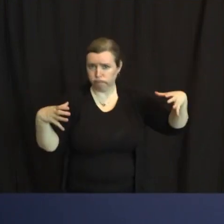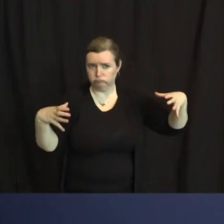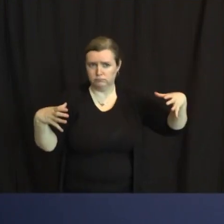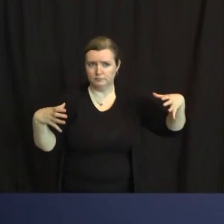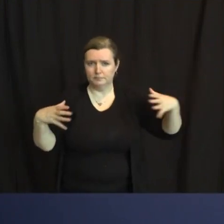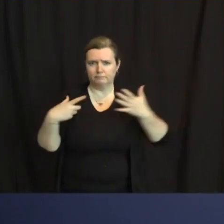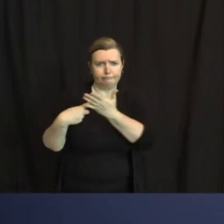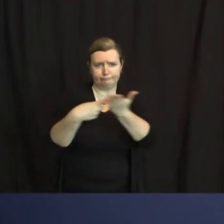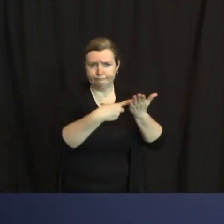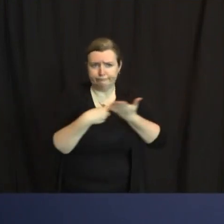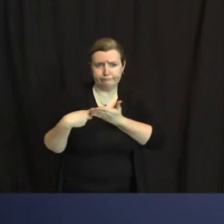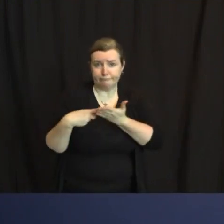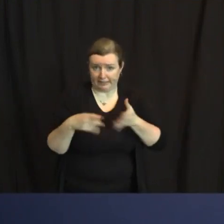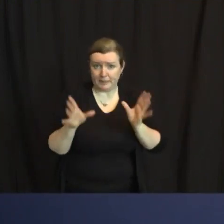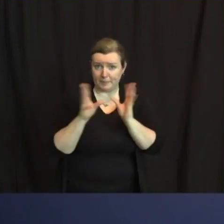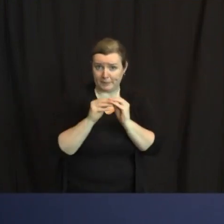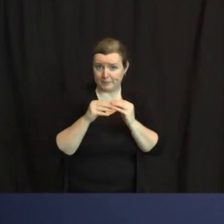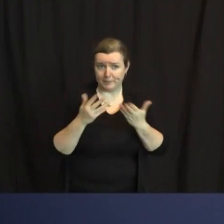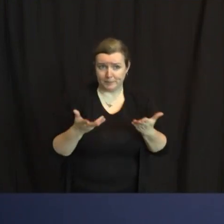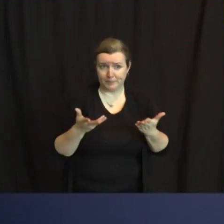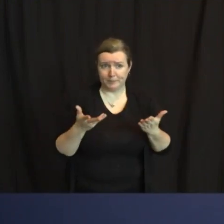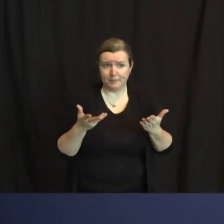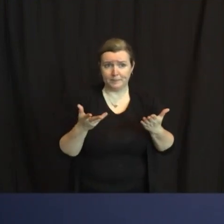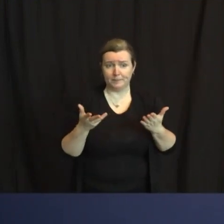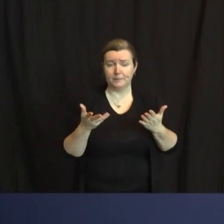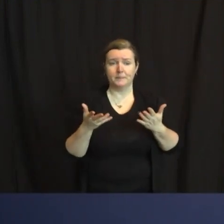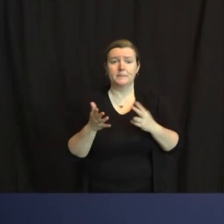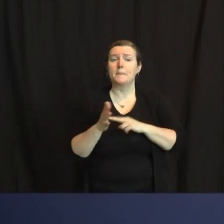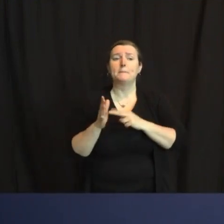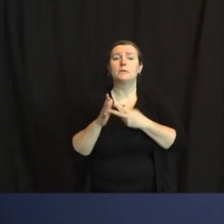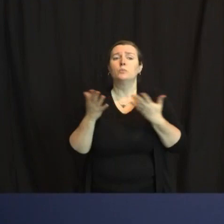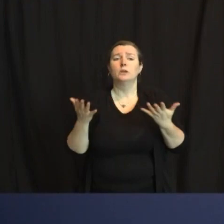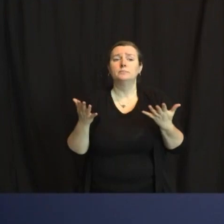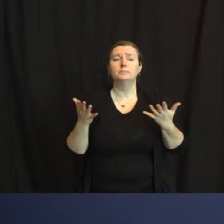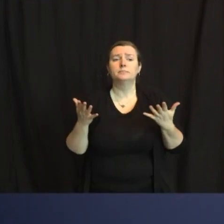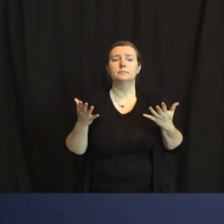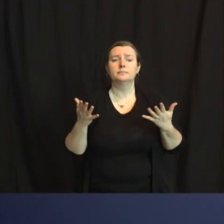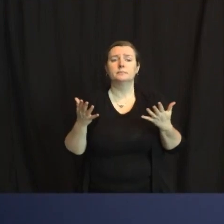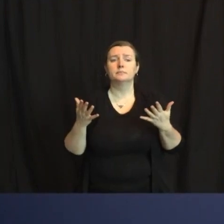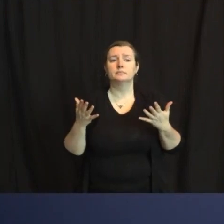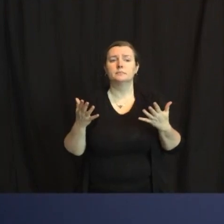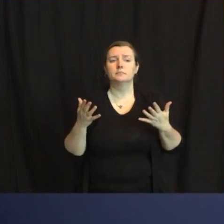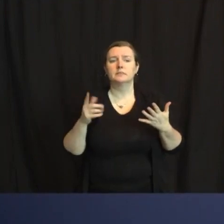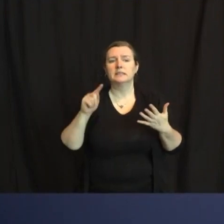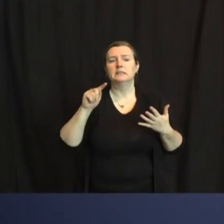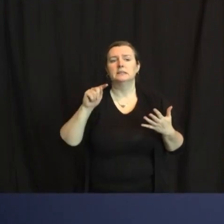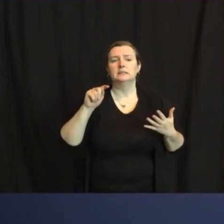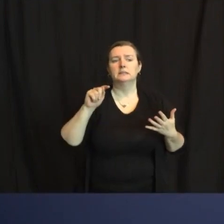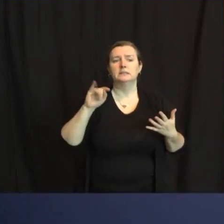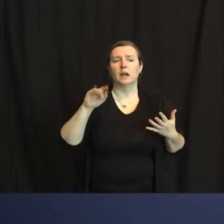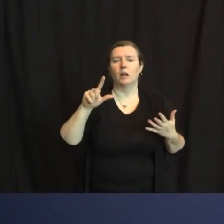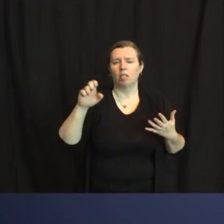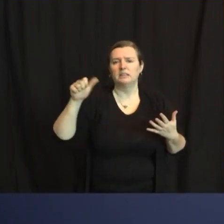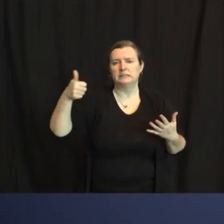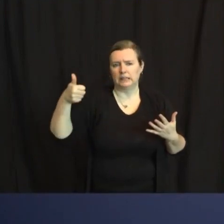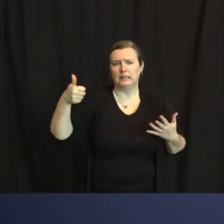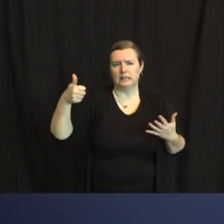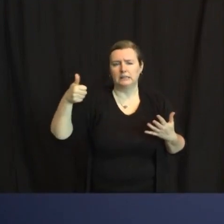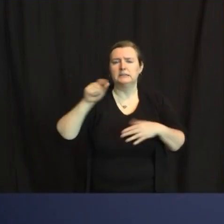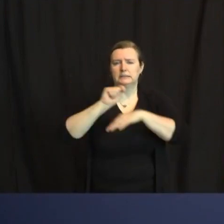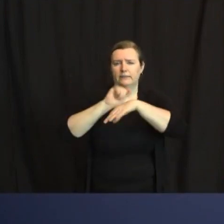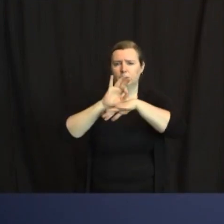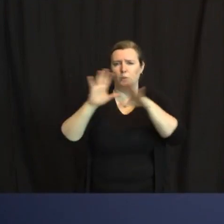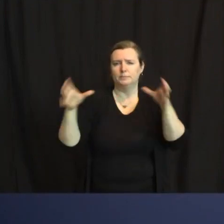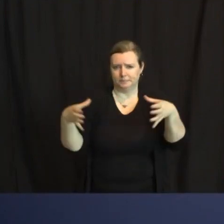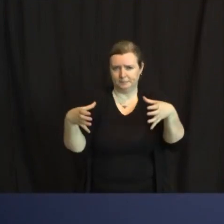really it was about the demobilization of the Title X Medical Task Force personnel that have been deployed throughout not only our hospital